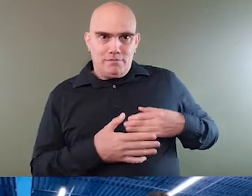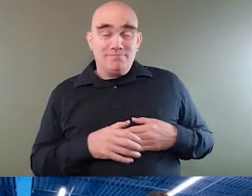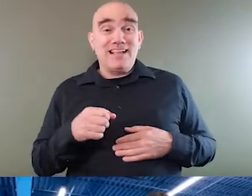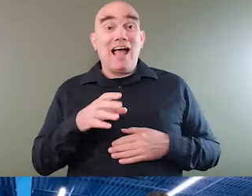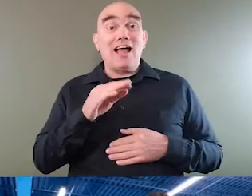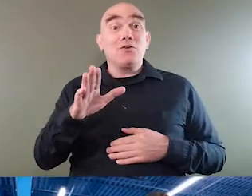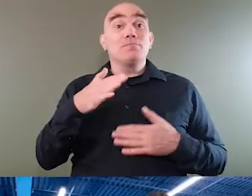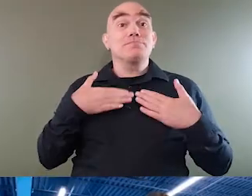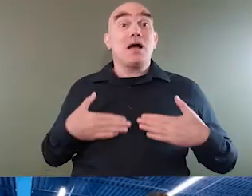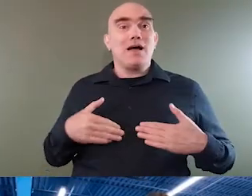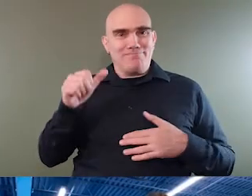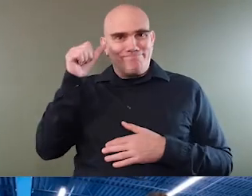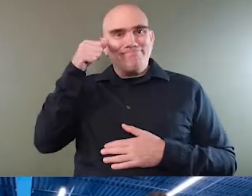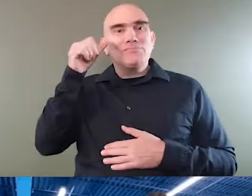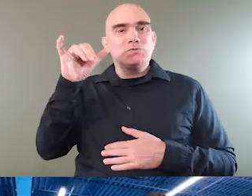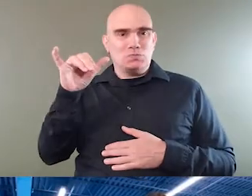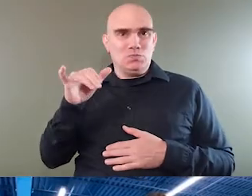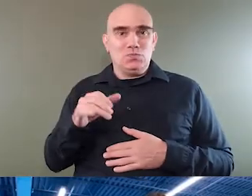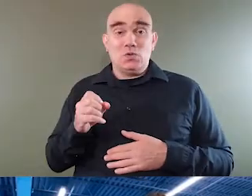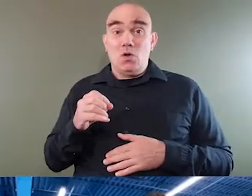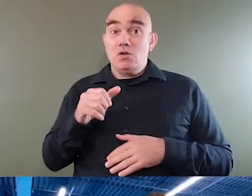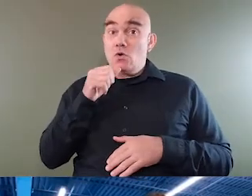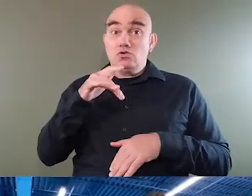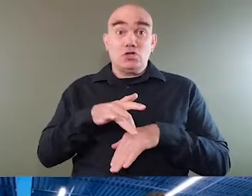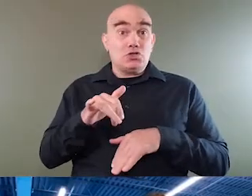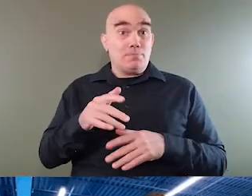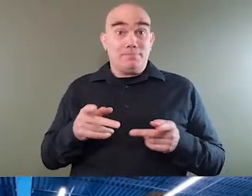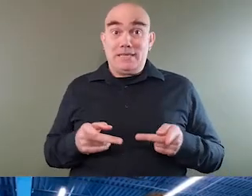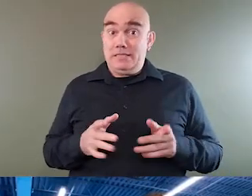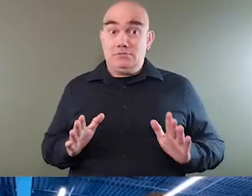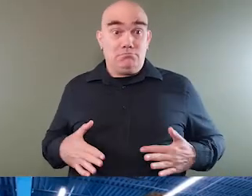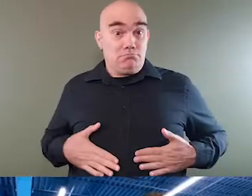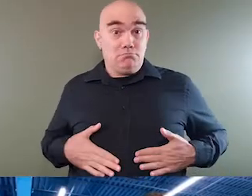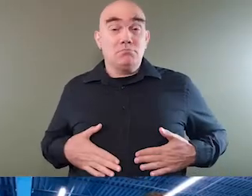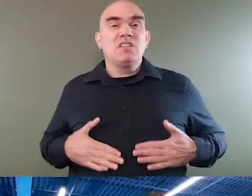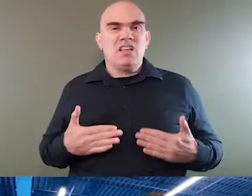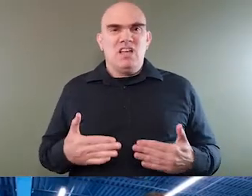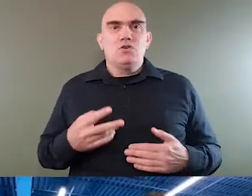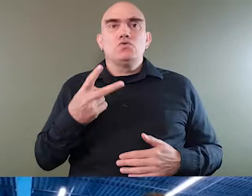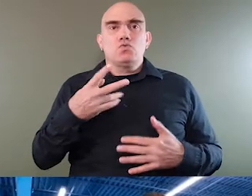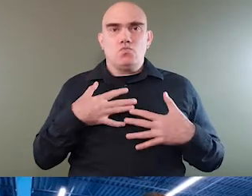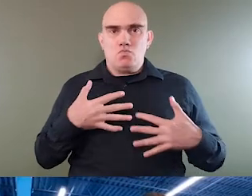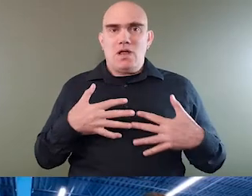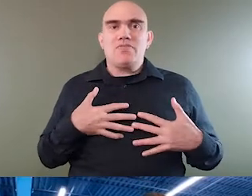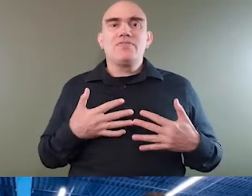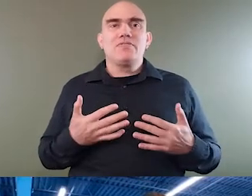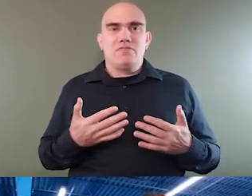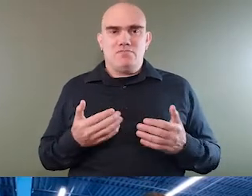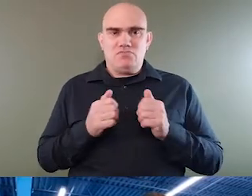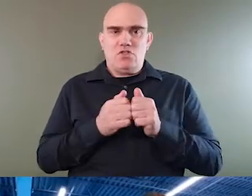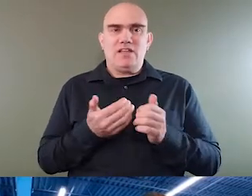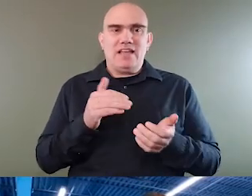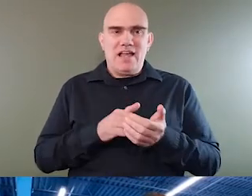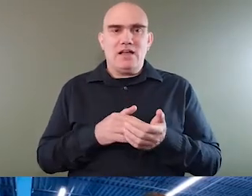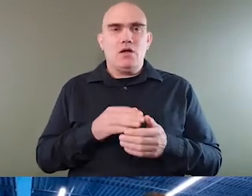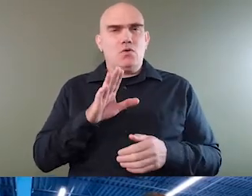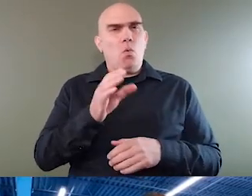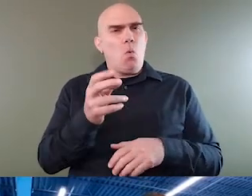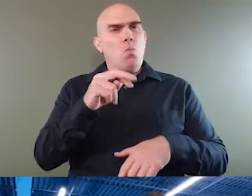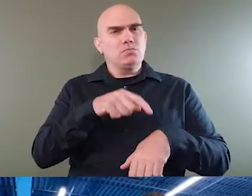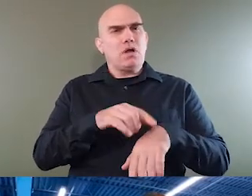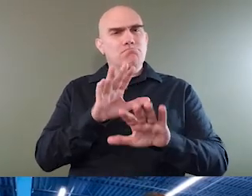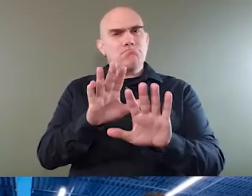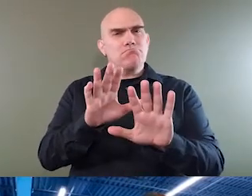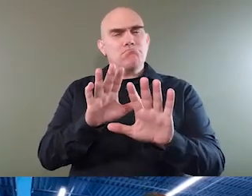body has memory. So without touching that place at all, let's just take two more breaths together. Just on your own time. Nice little inhale.